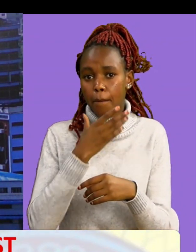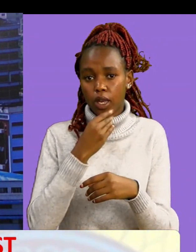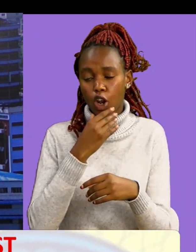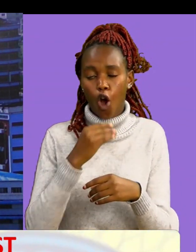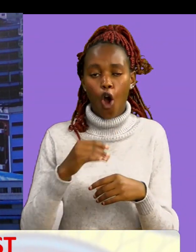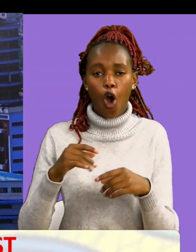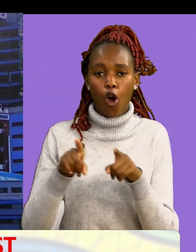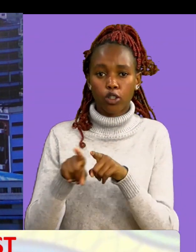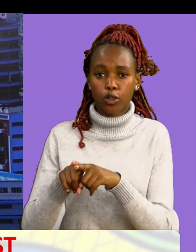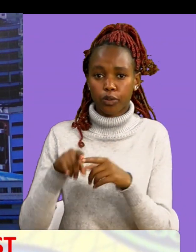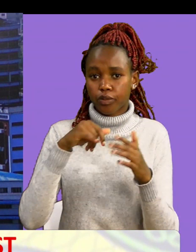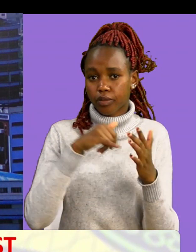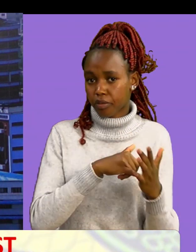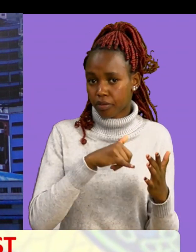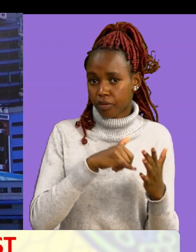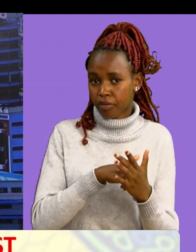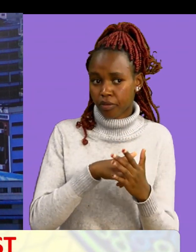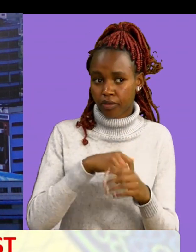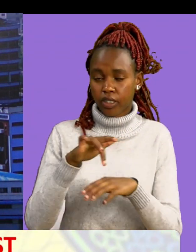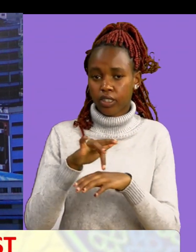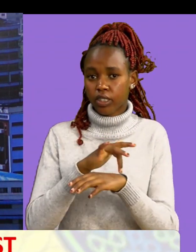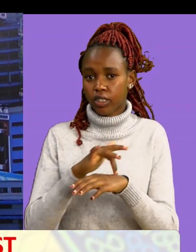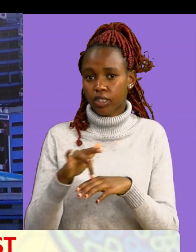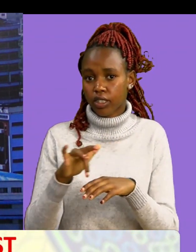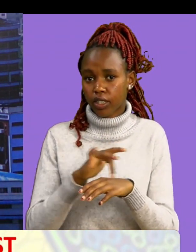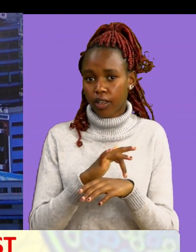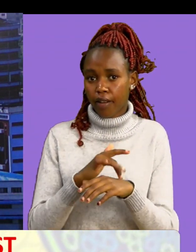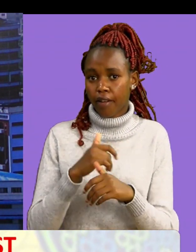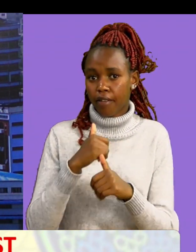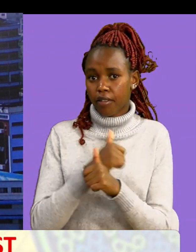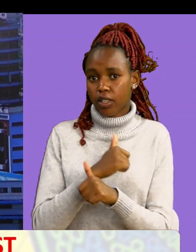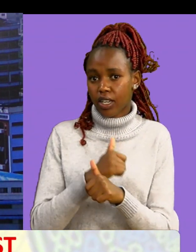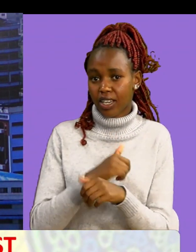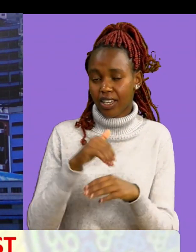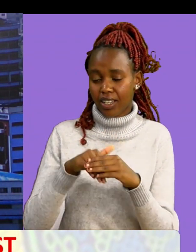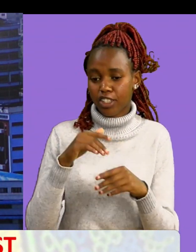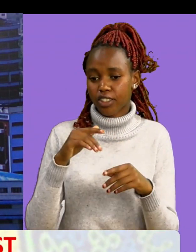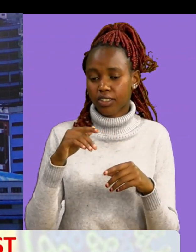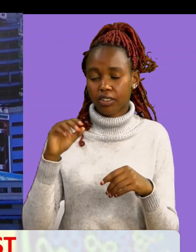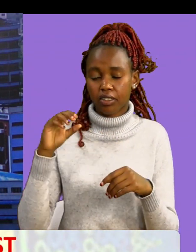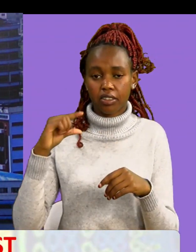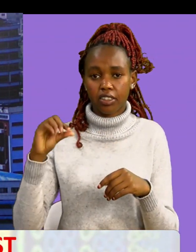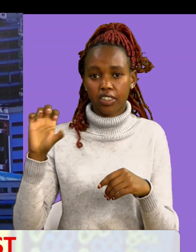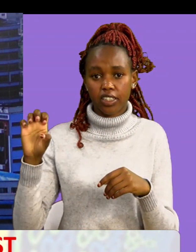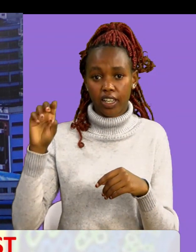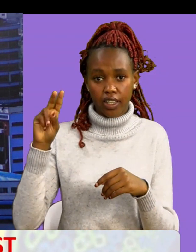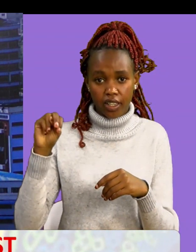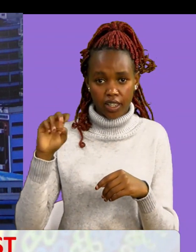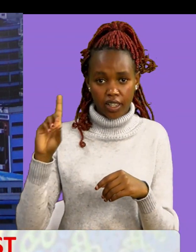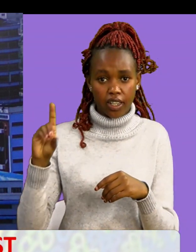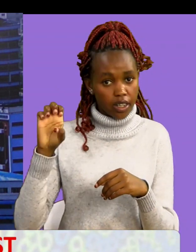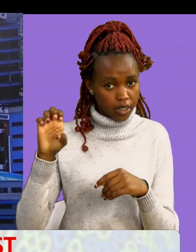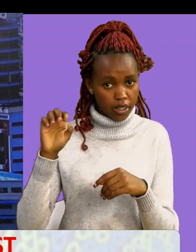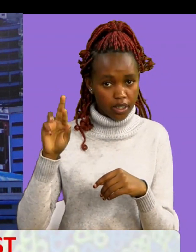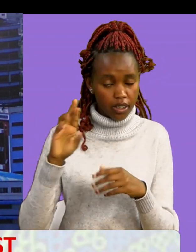all about that worldwide topic about sensitizing gender-based violence, especially women who are mostly affected, who